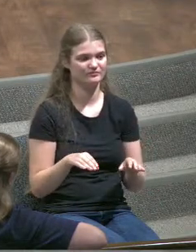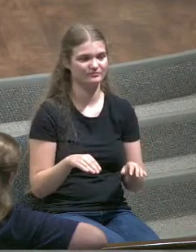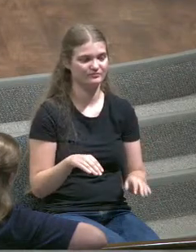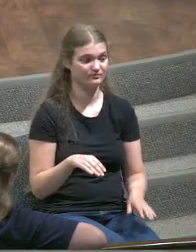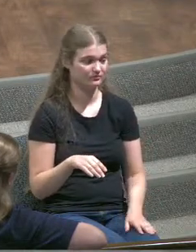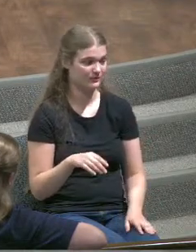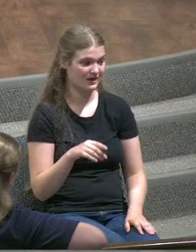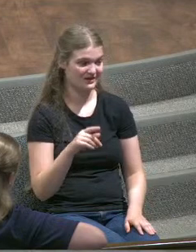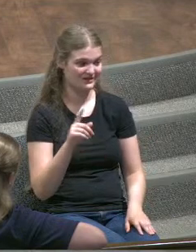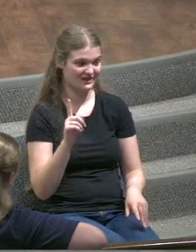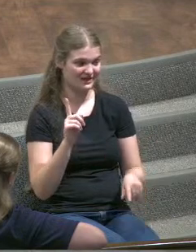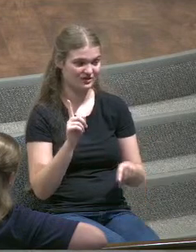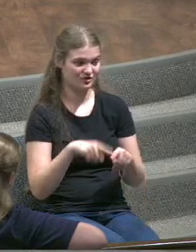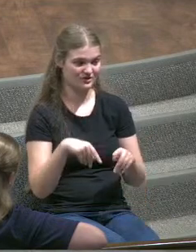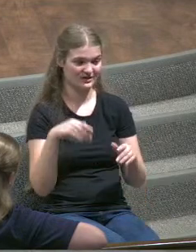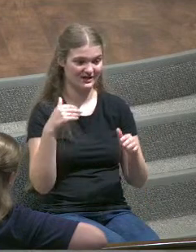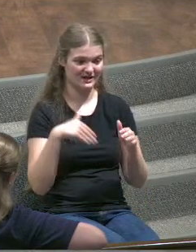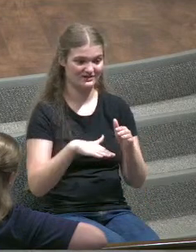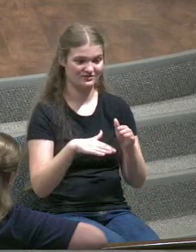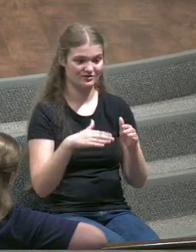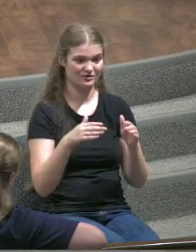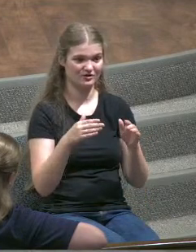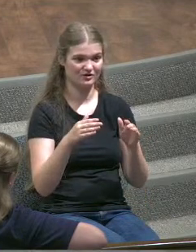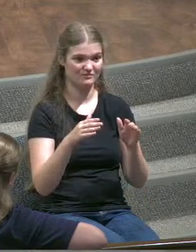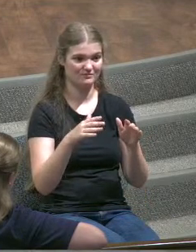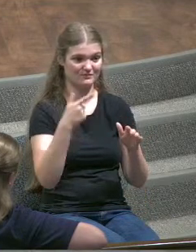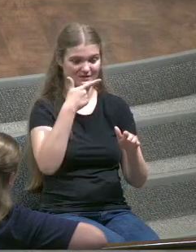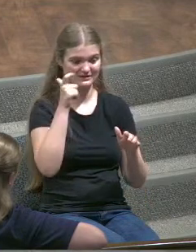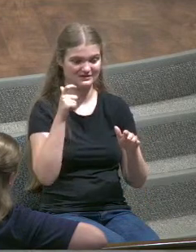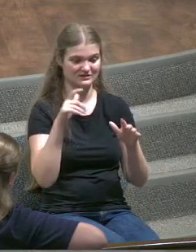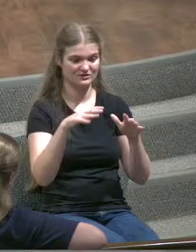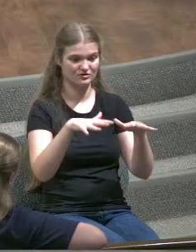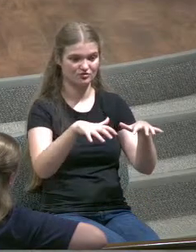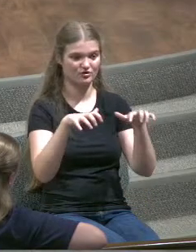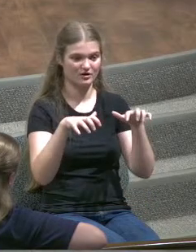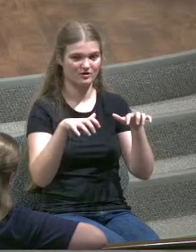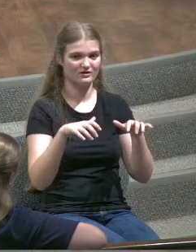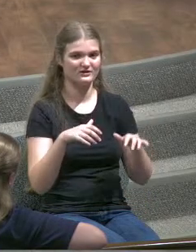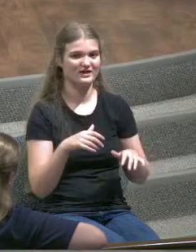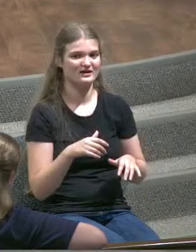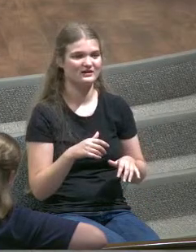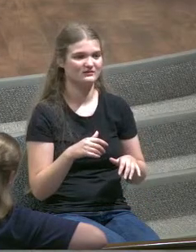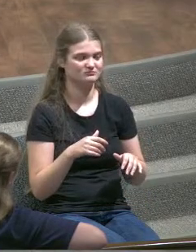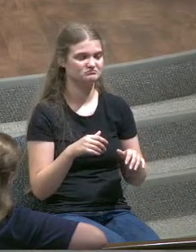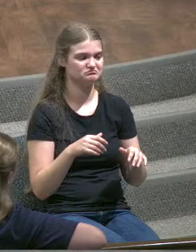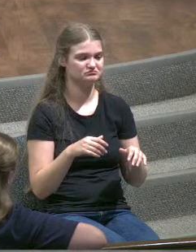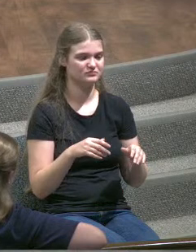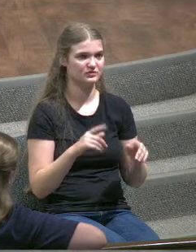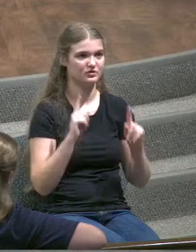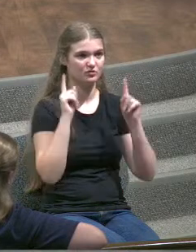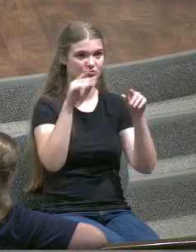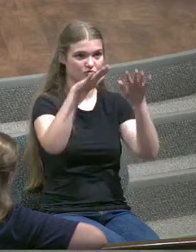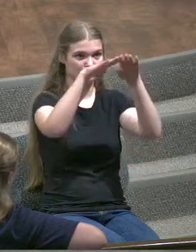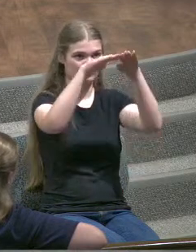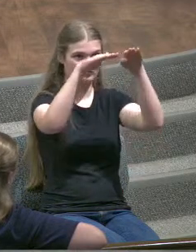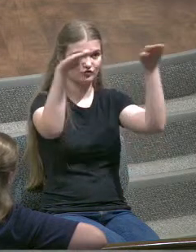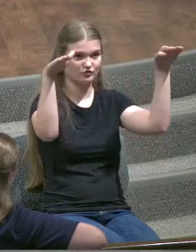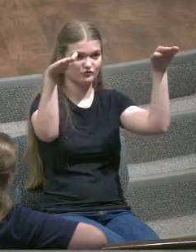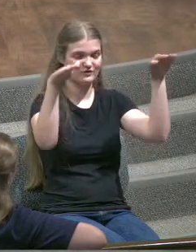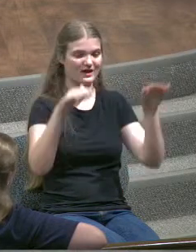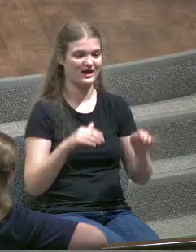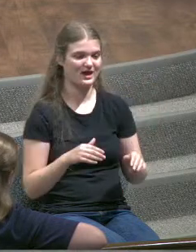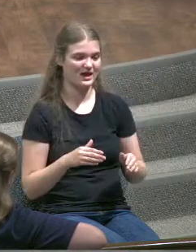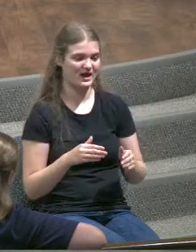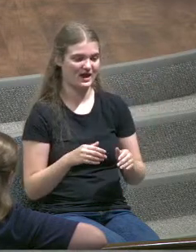When they could not get to him because of the crowd, they removed the roof above him. And when they had made an opening, they let down the bed on which